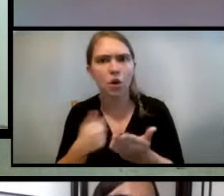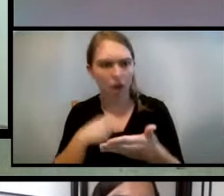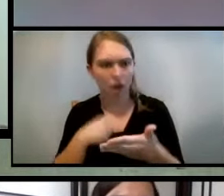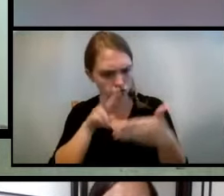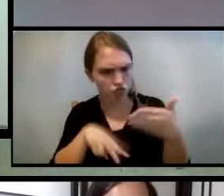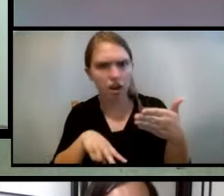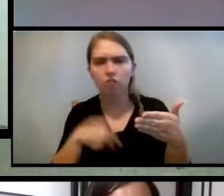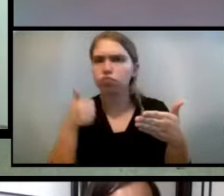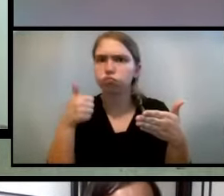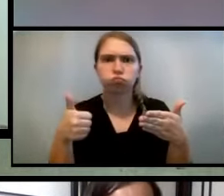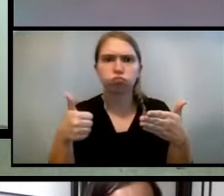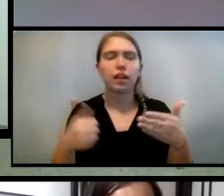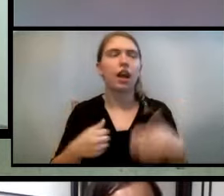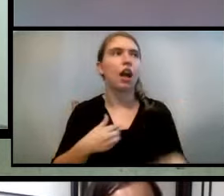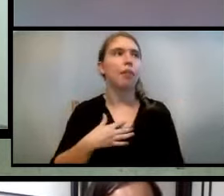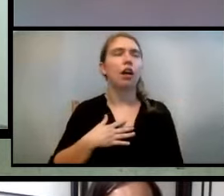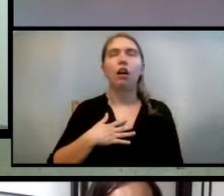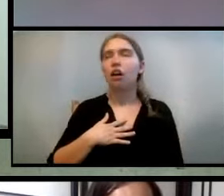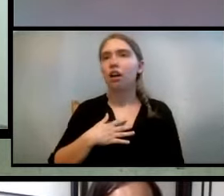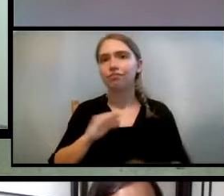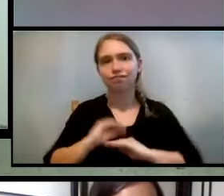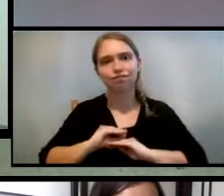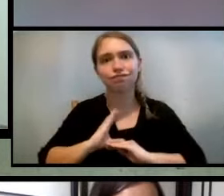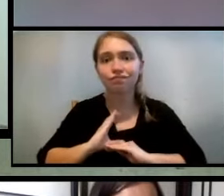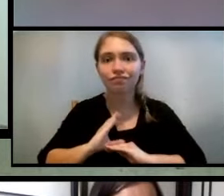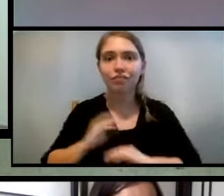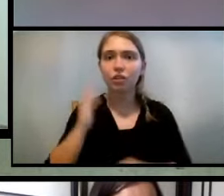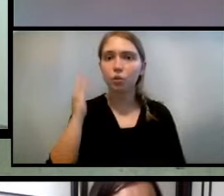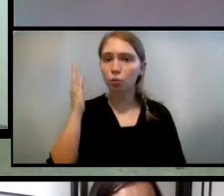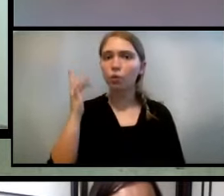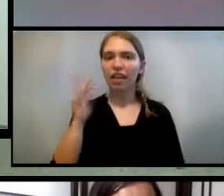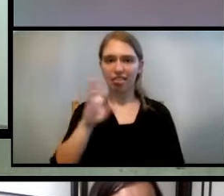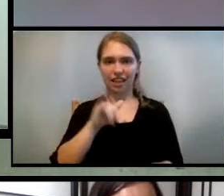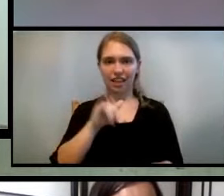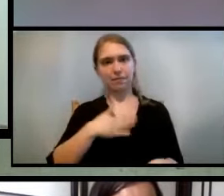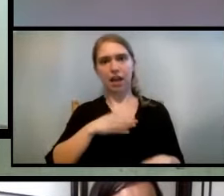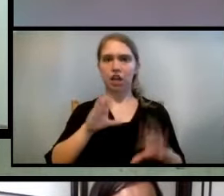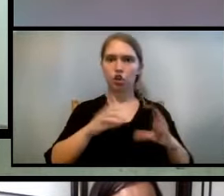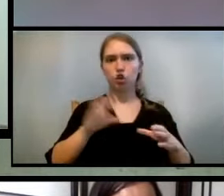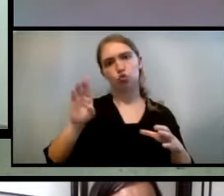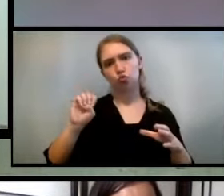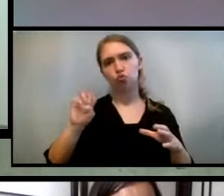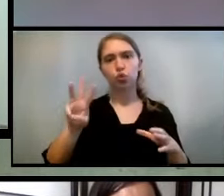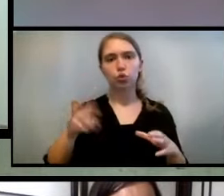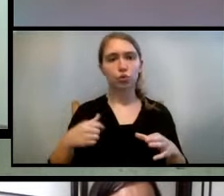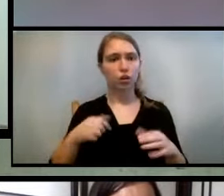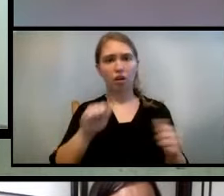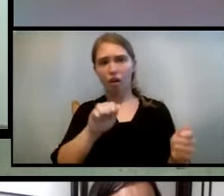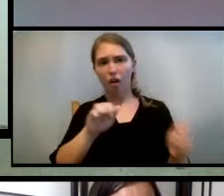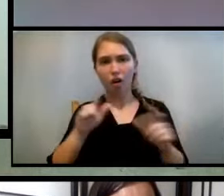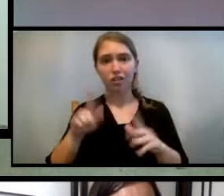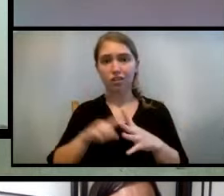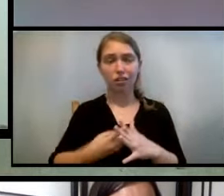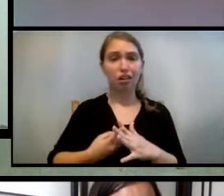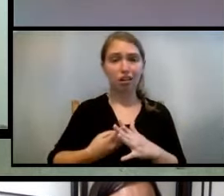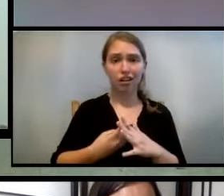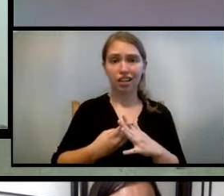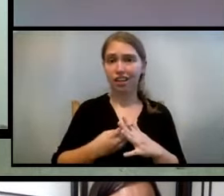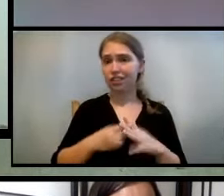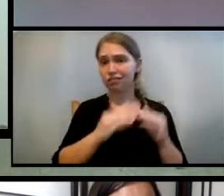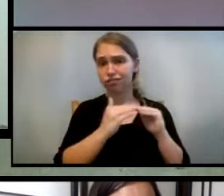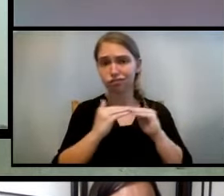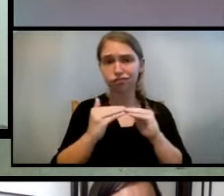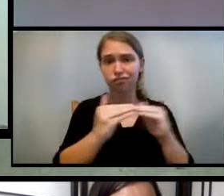it fills my heart with joy because this is my crew. You know, we all started out the same way and we're all going the same direction.